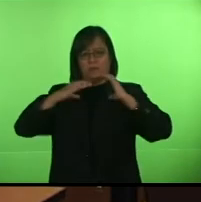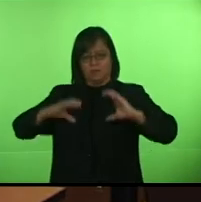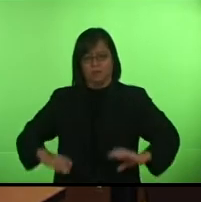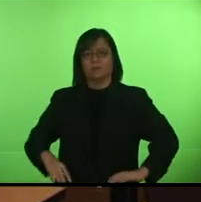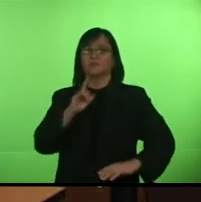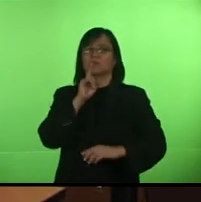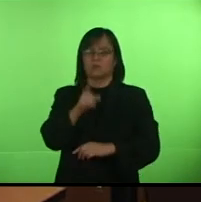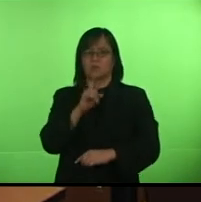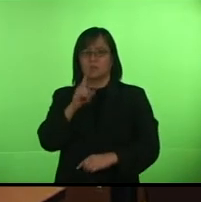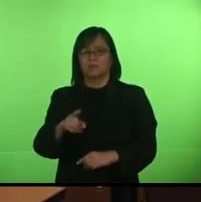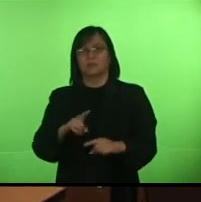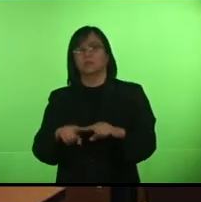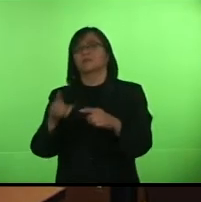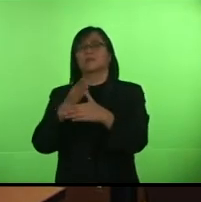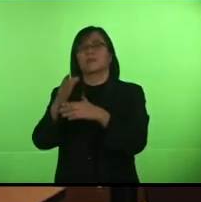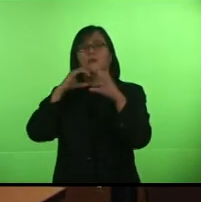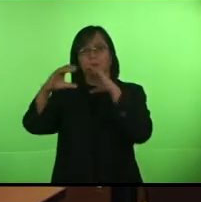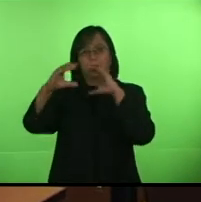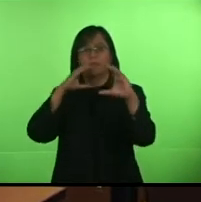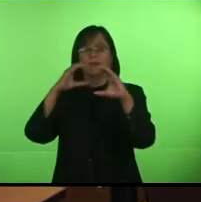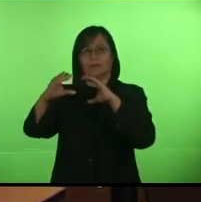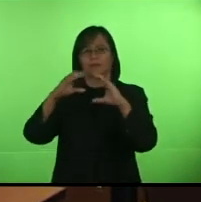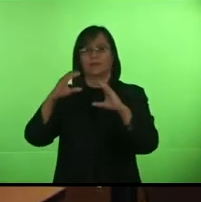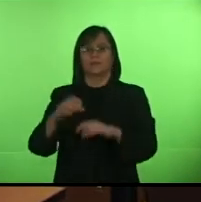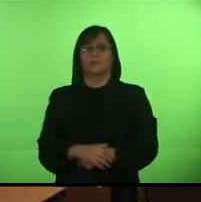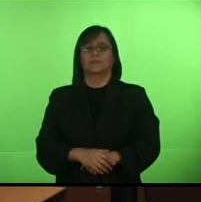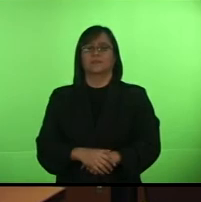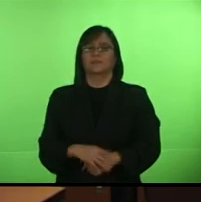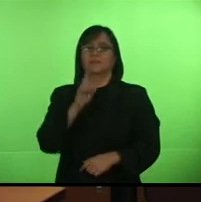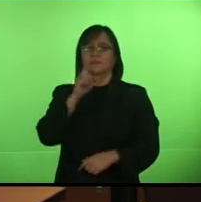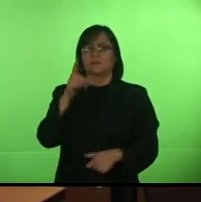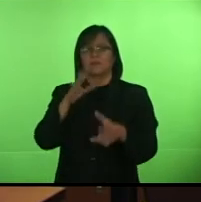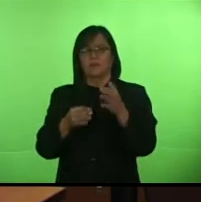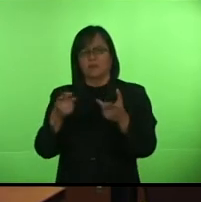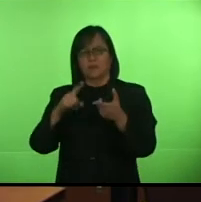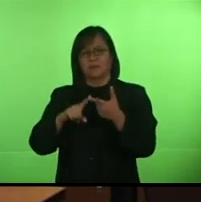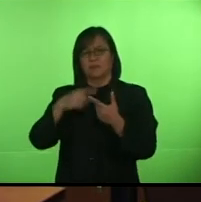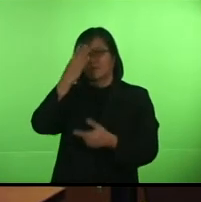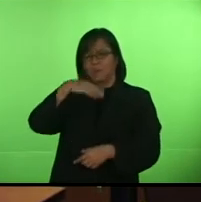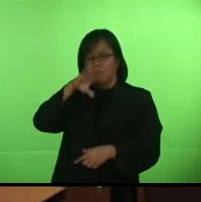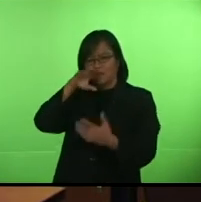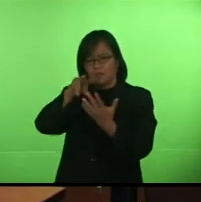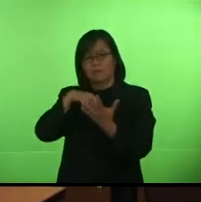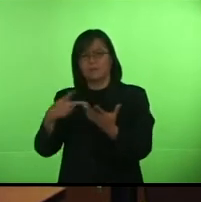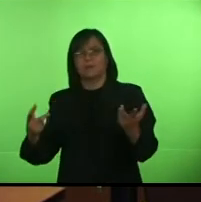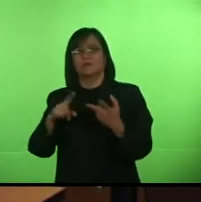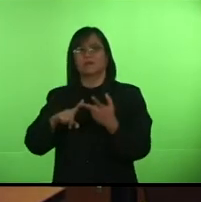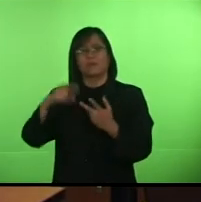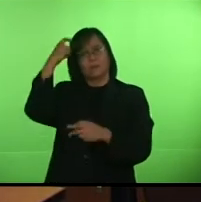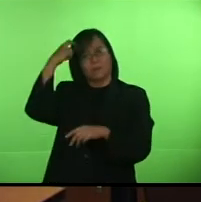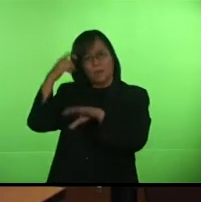sight, dyslexia, and also poor mental health, yeah? So these factors can be barriers to good